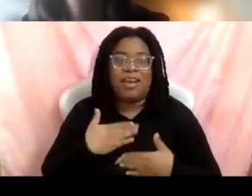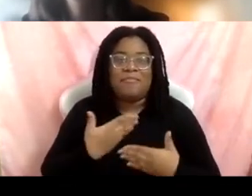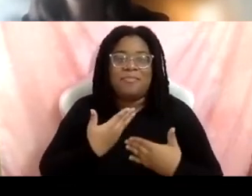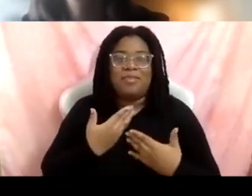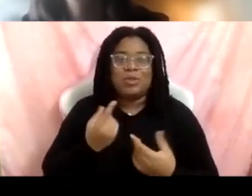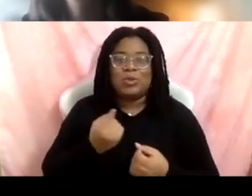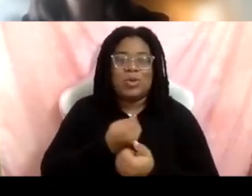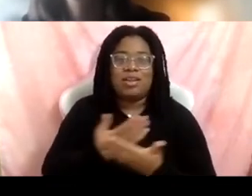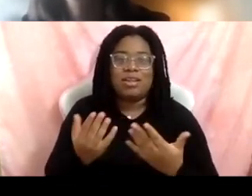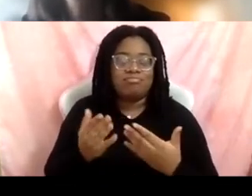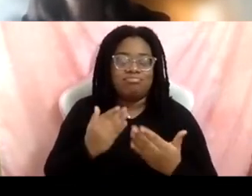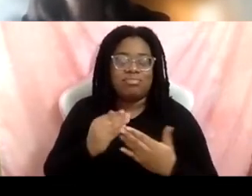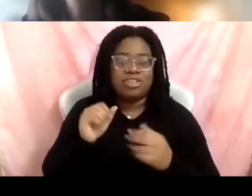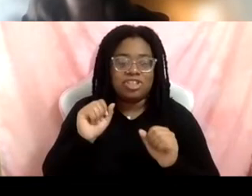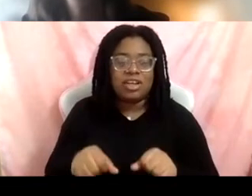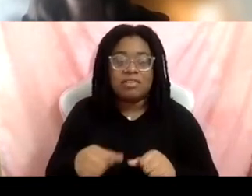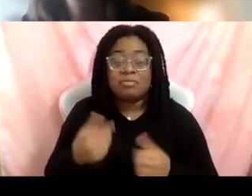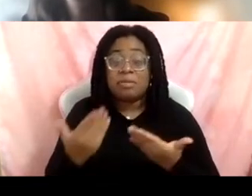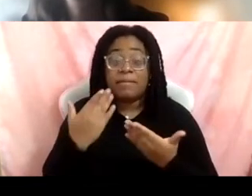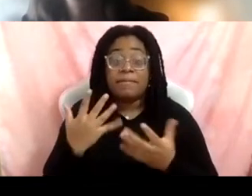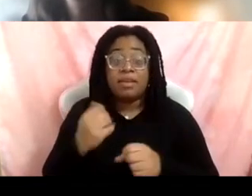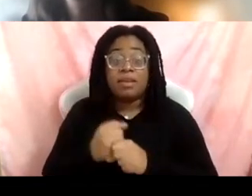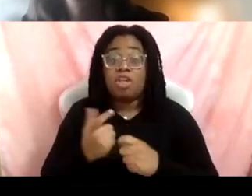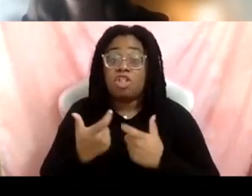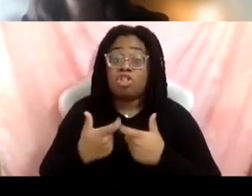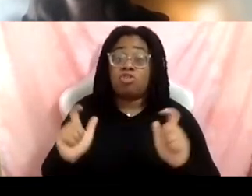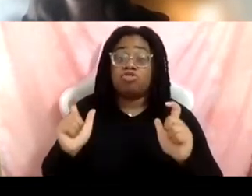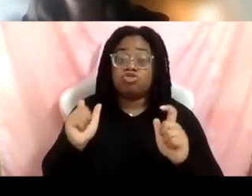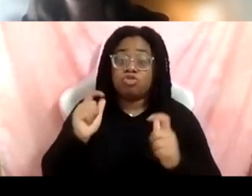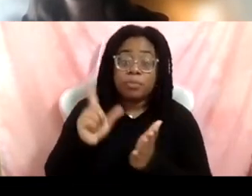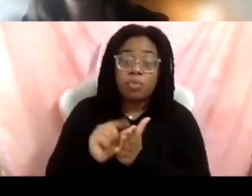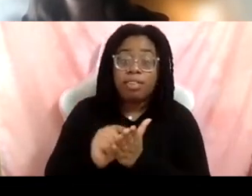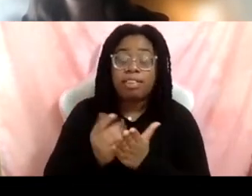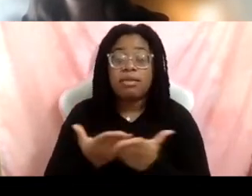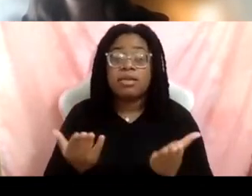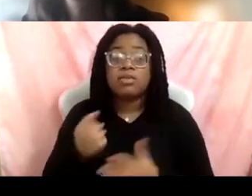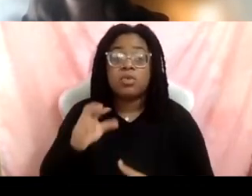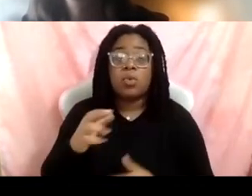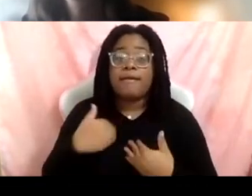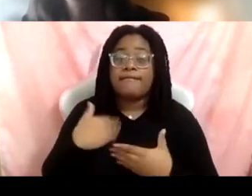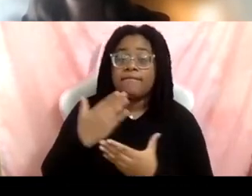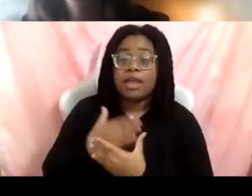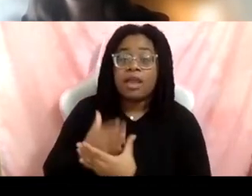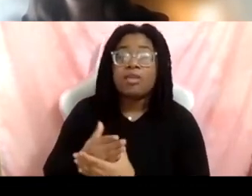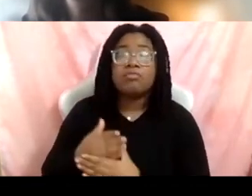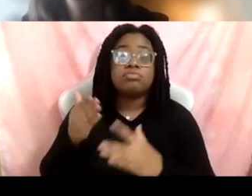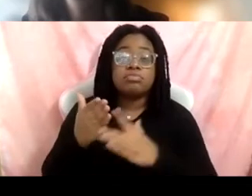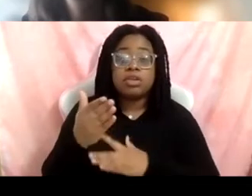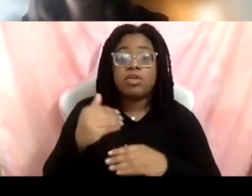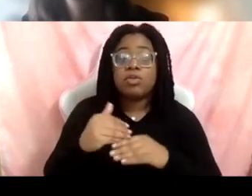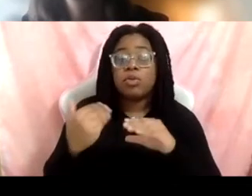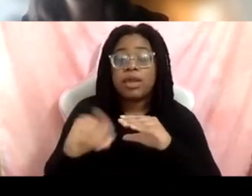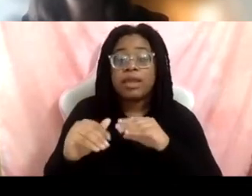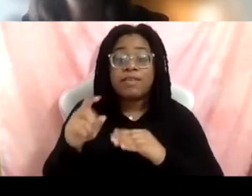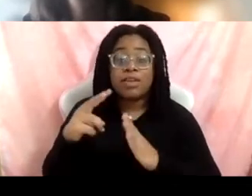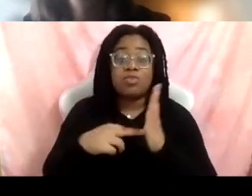she could, whether it was getting me larger print things or having files sent to me by email if I needed to read